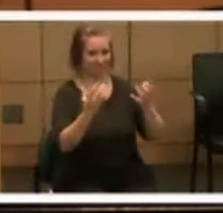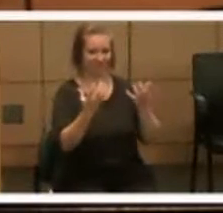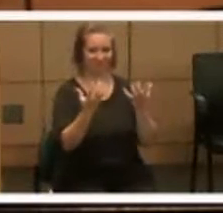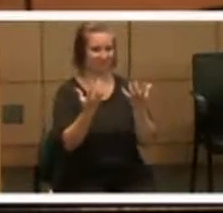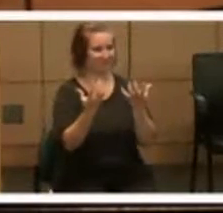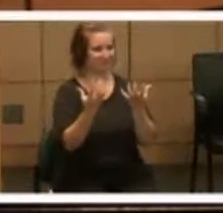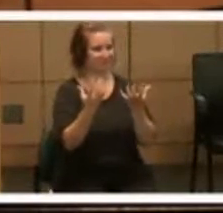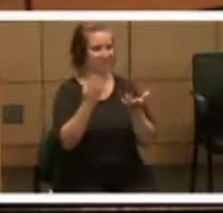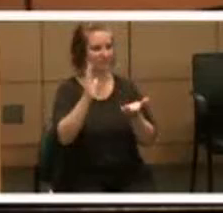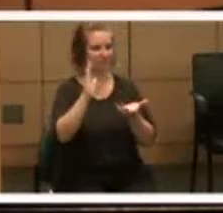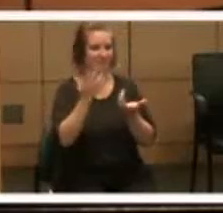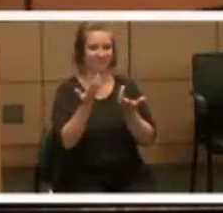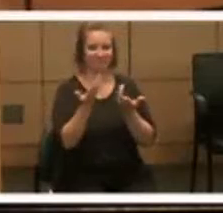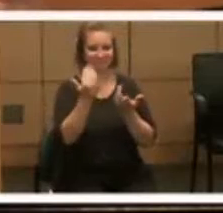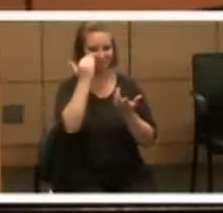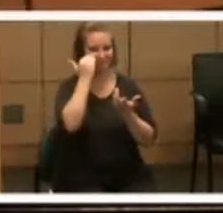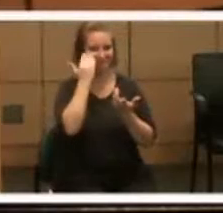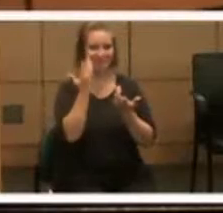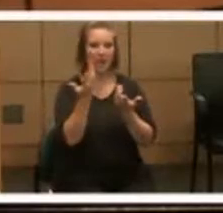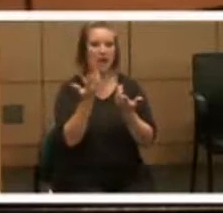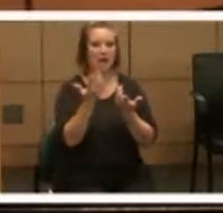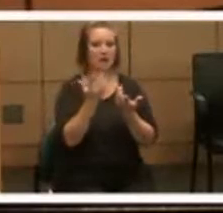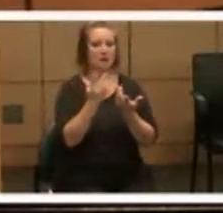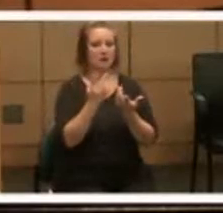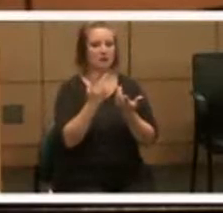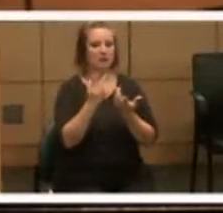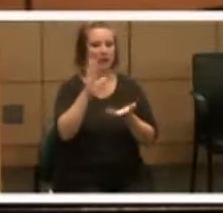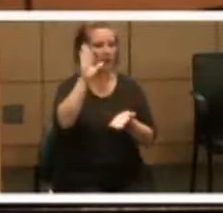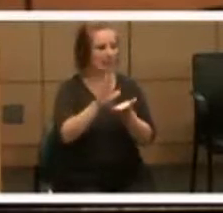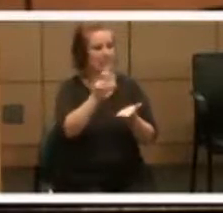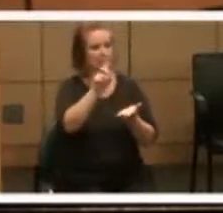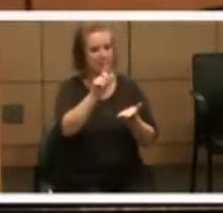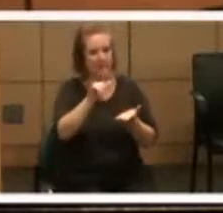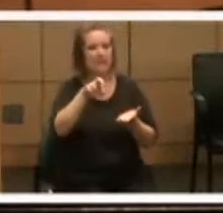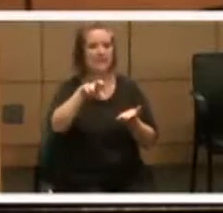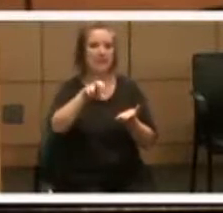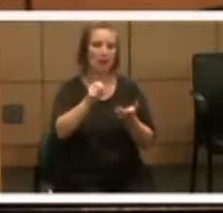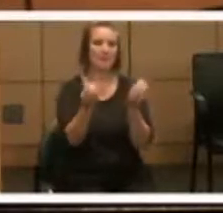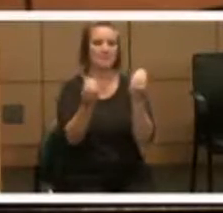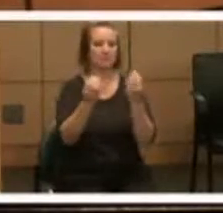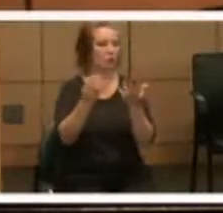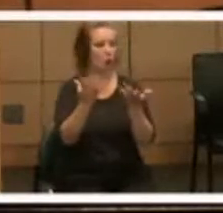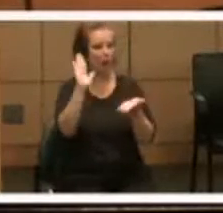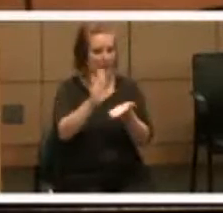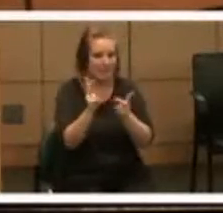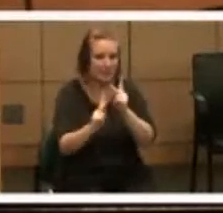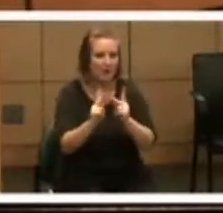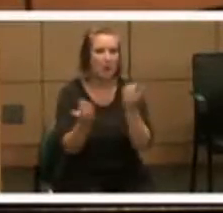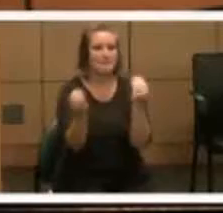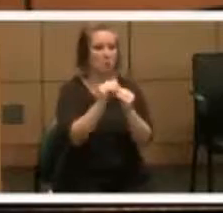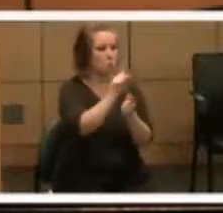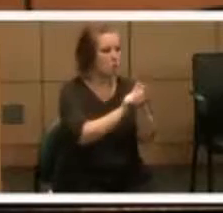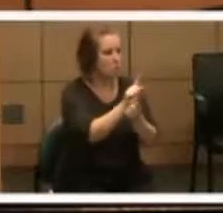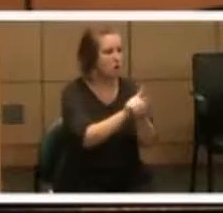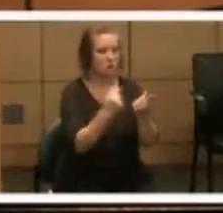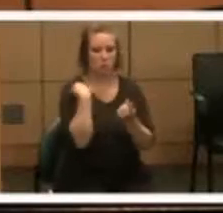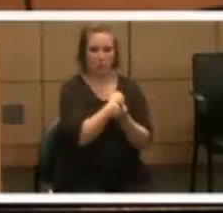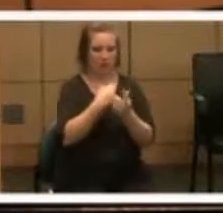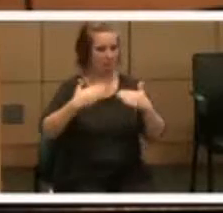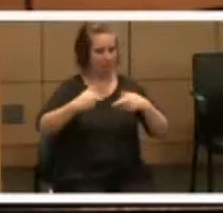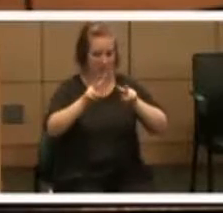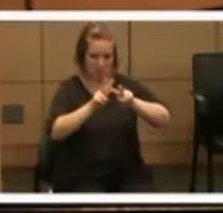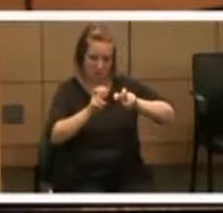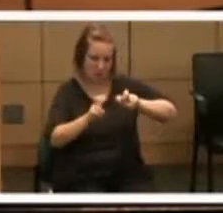there's less interference. You know, there's not as big a daycare. They're getting more one-on-one. It's hard to say. We haven't teased that apart,